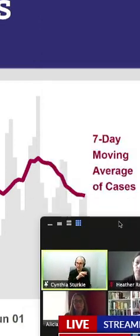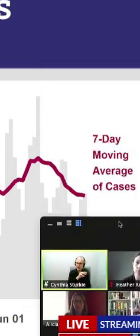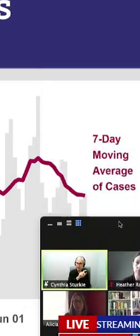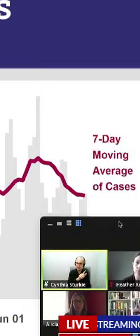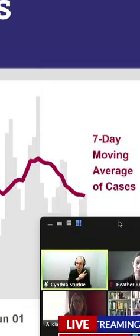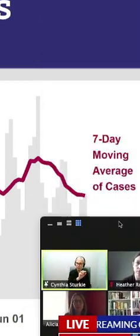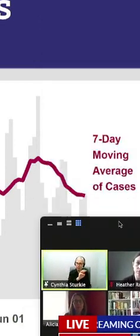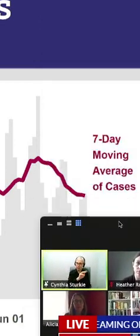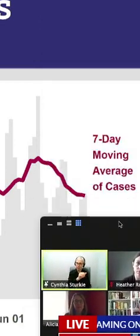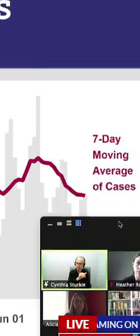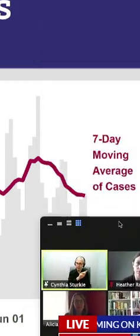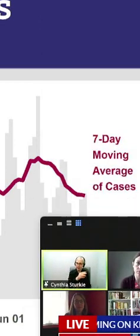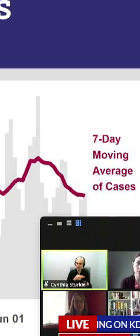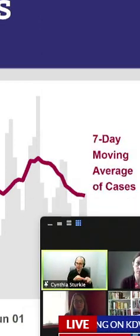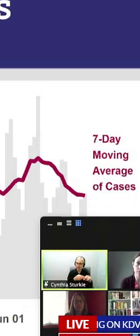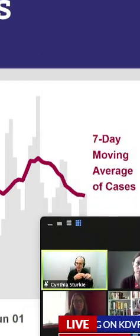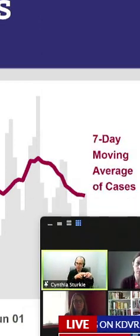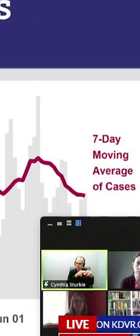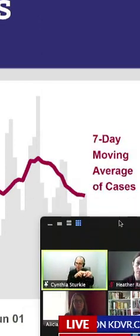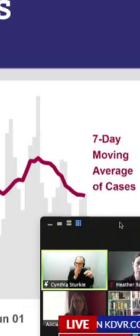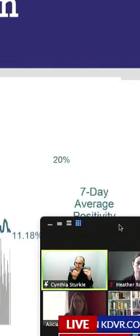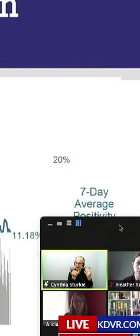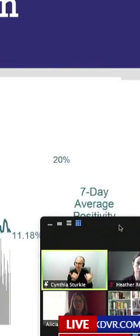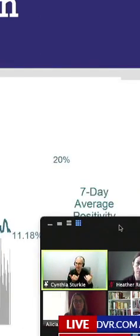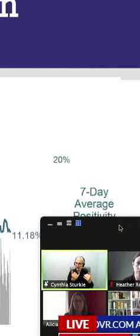9th. Next slide,